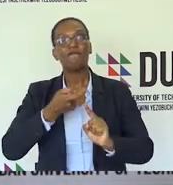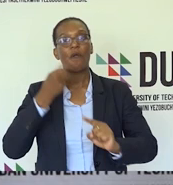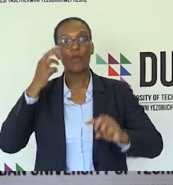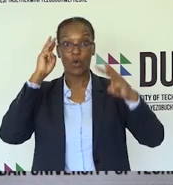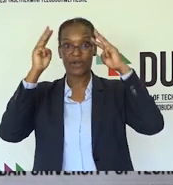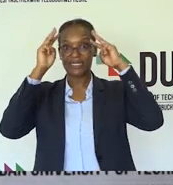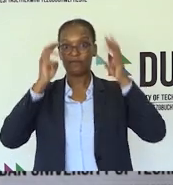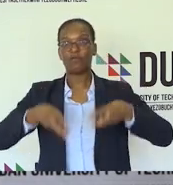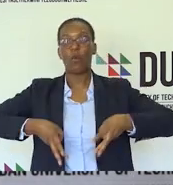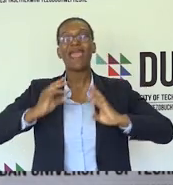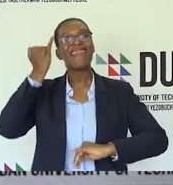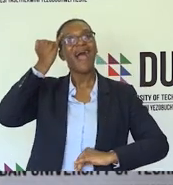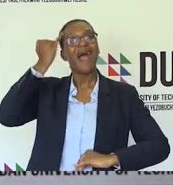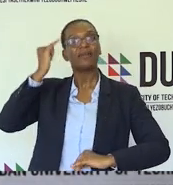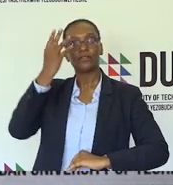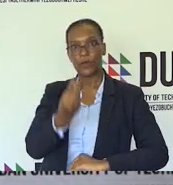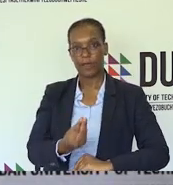creativity and innovations.